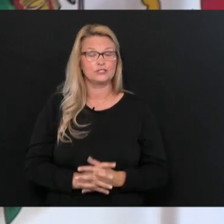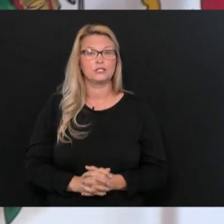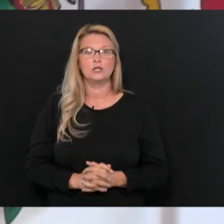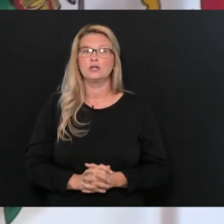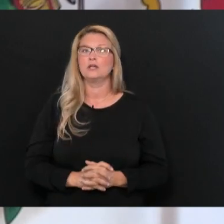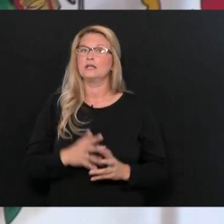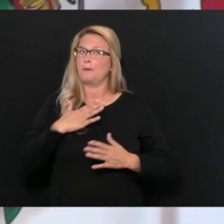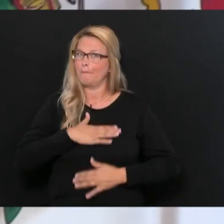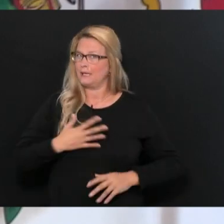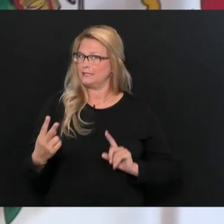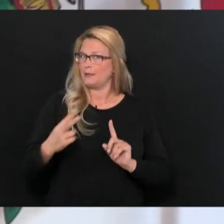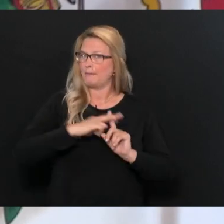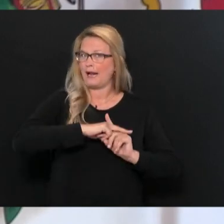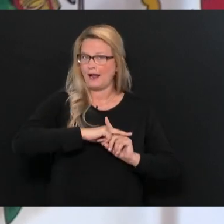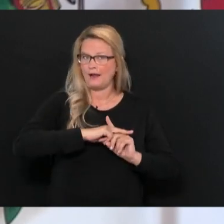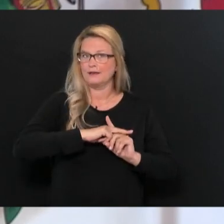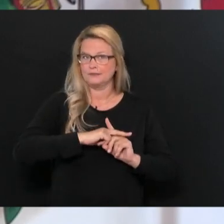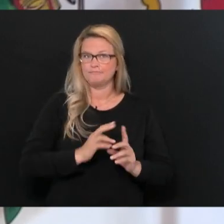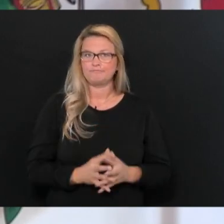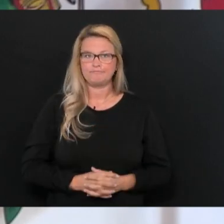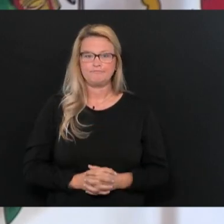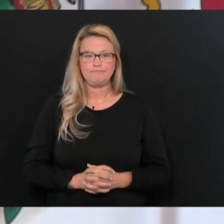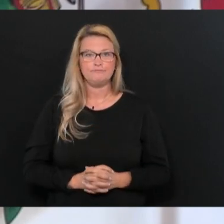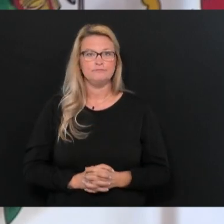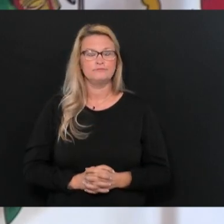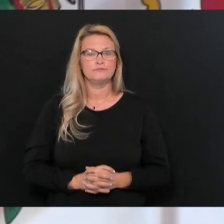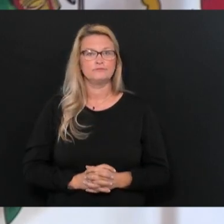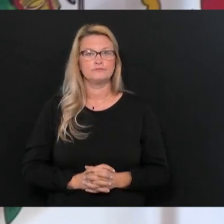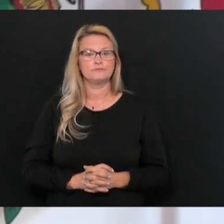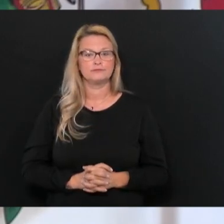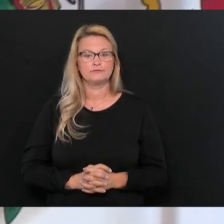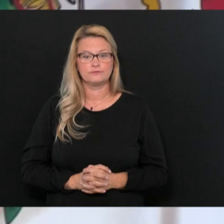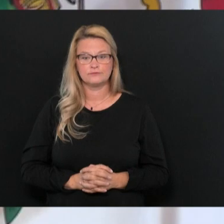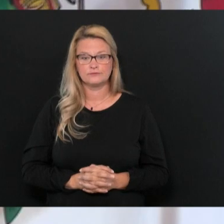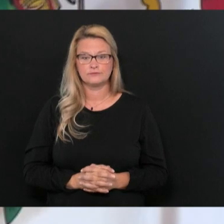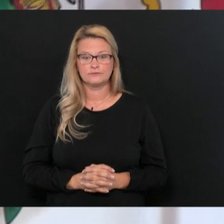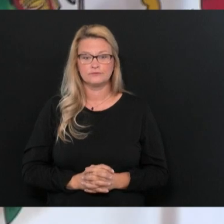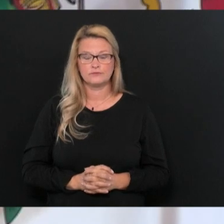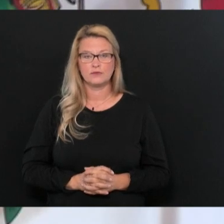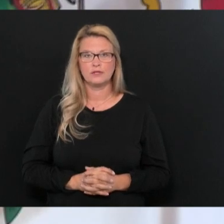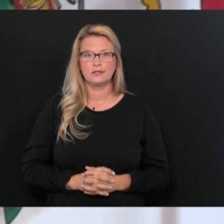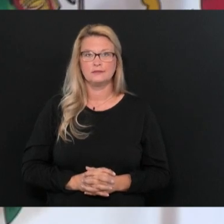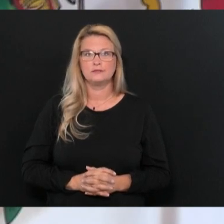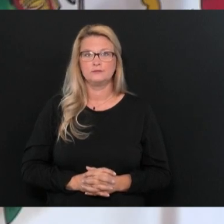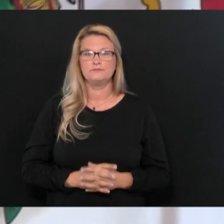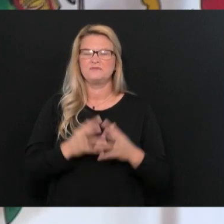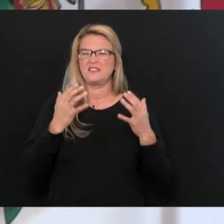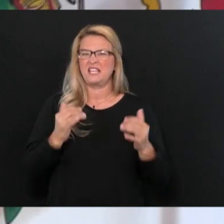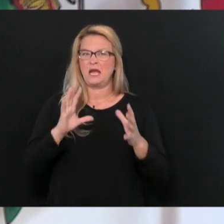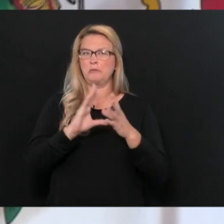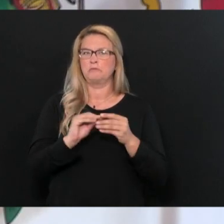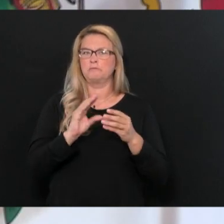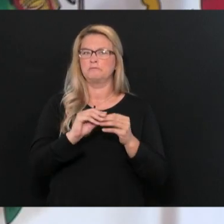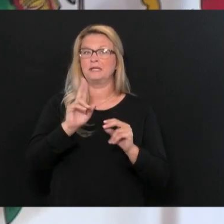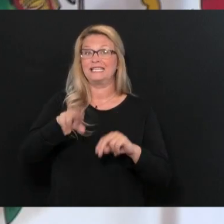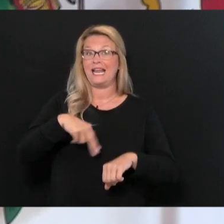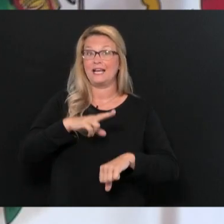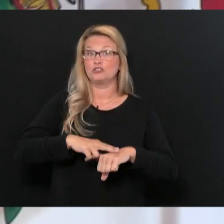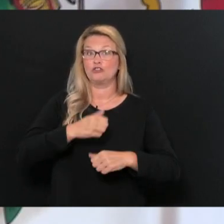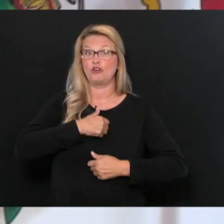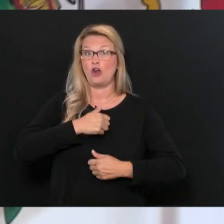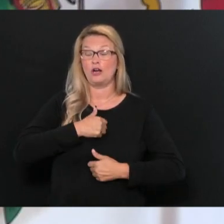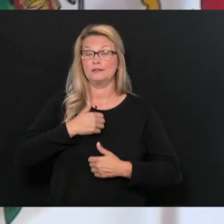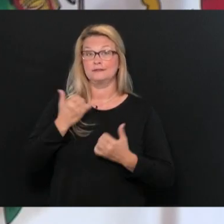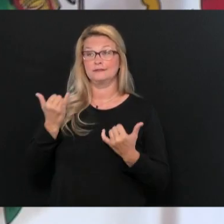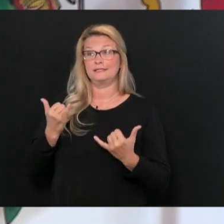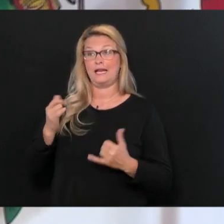to apply. Now, I want to talk to you just 1 second about the National Guard. The National Guard today